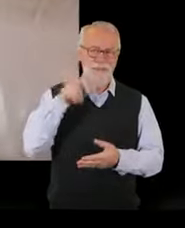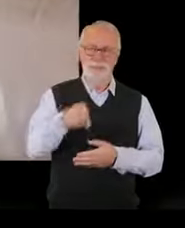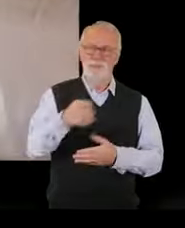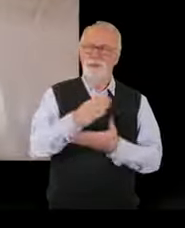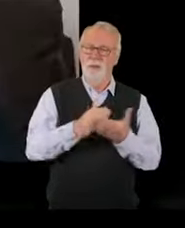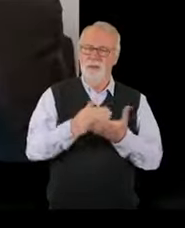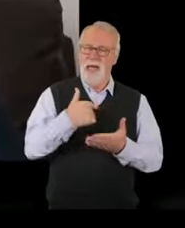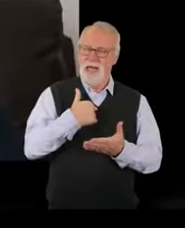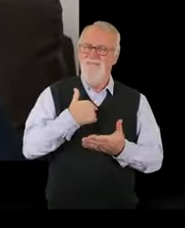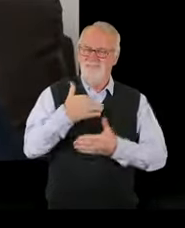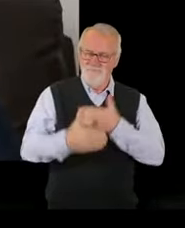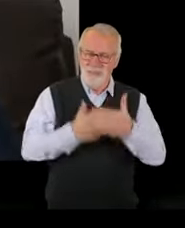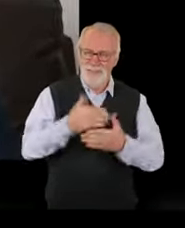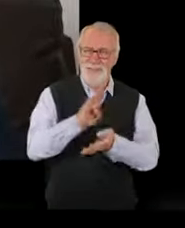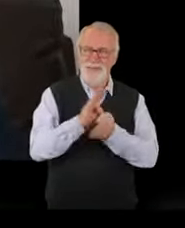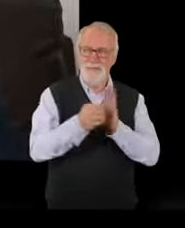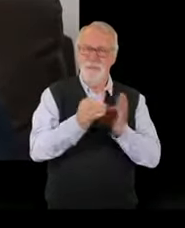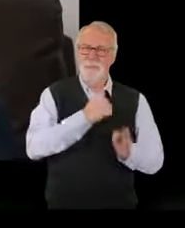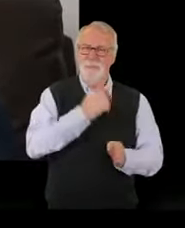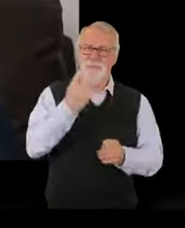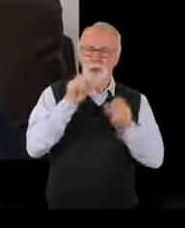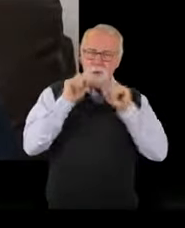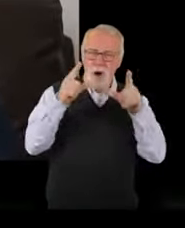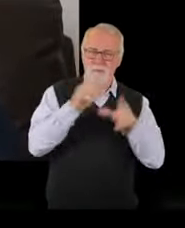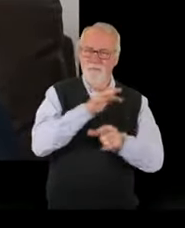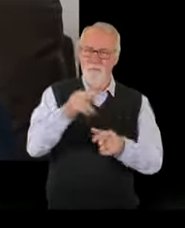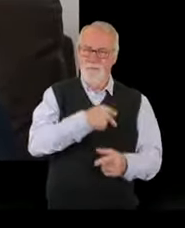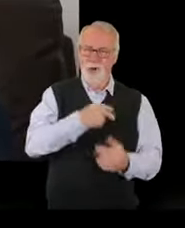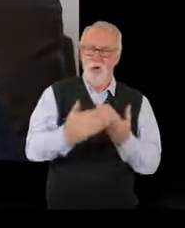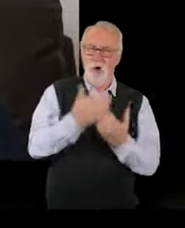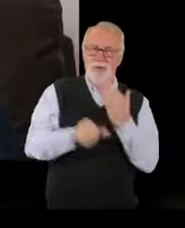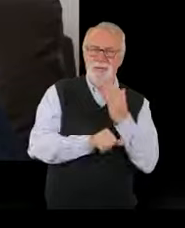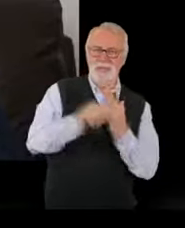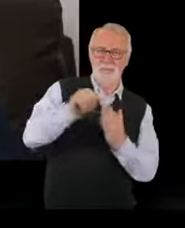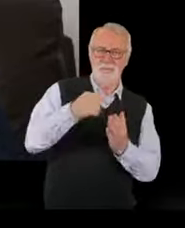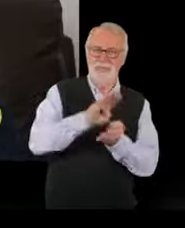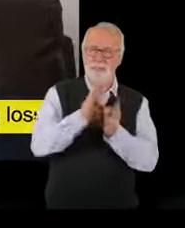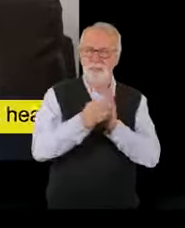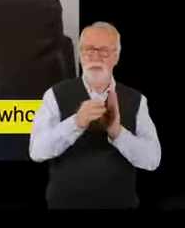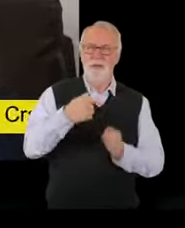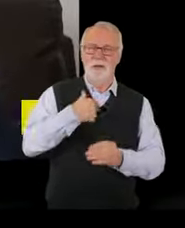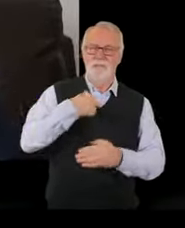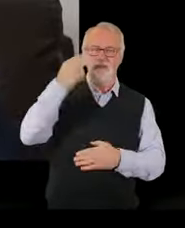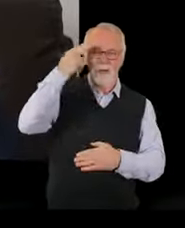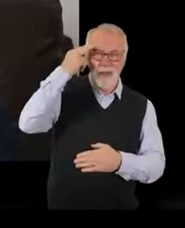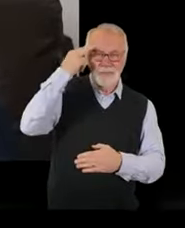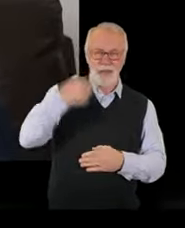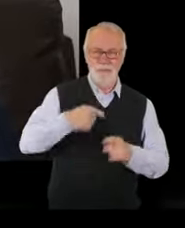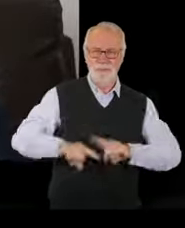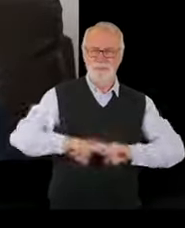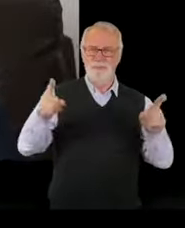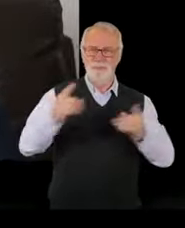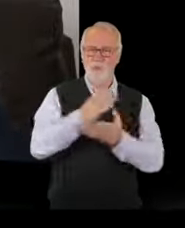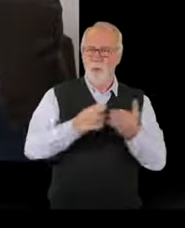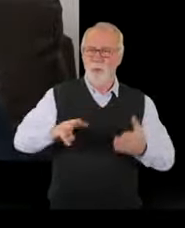scared. It's something that I gradually came to be aware of. Although from a very young age I